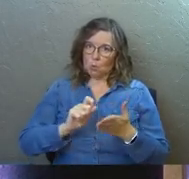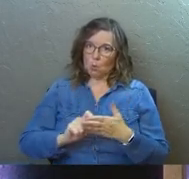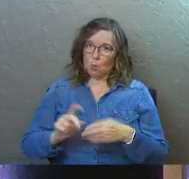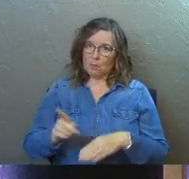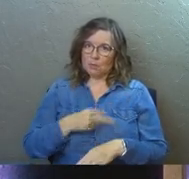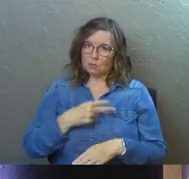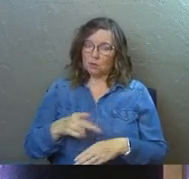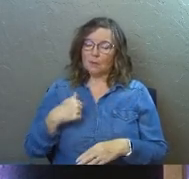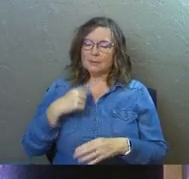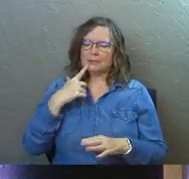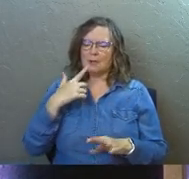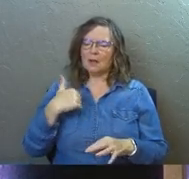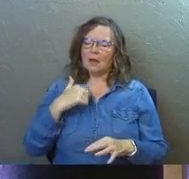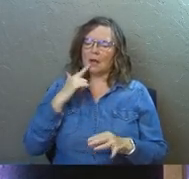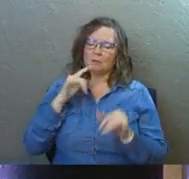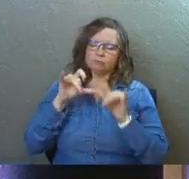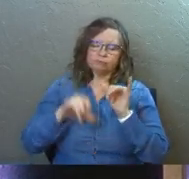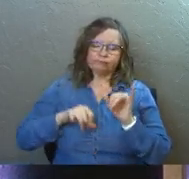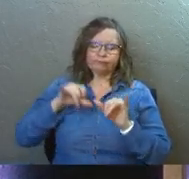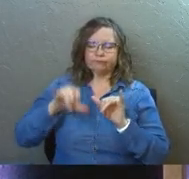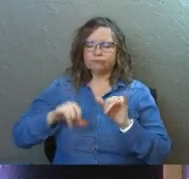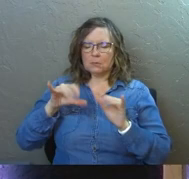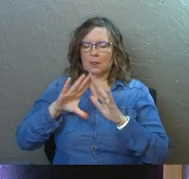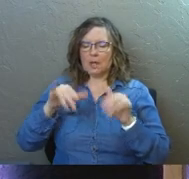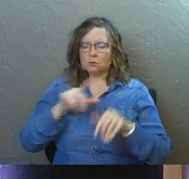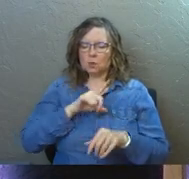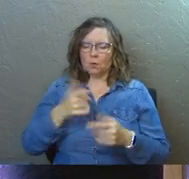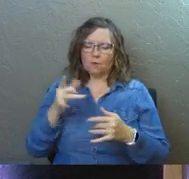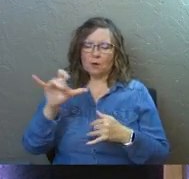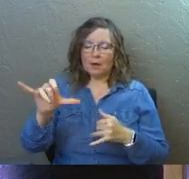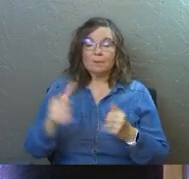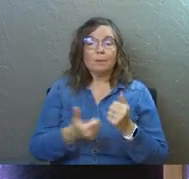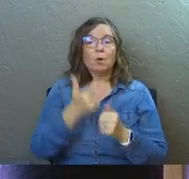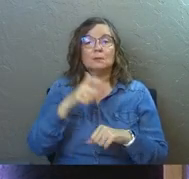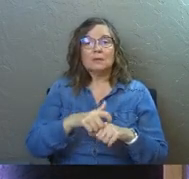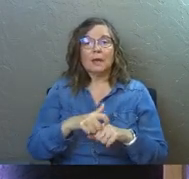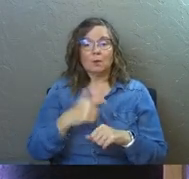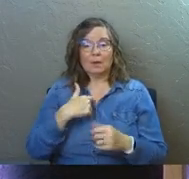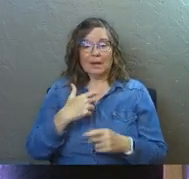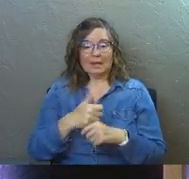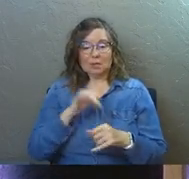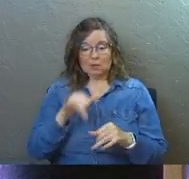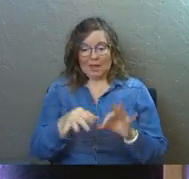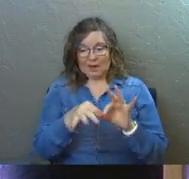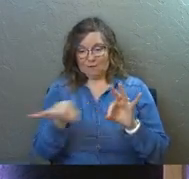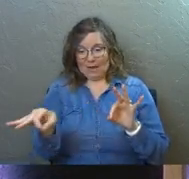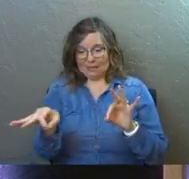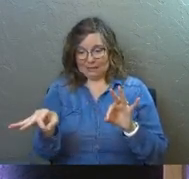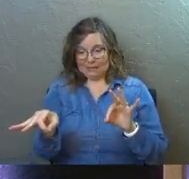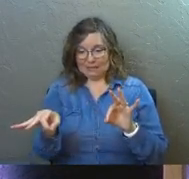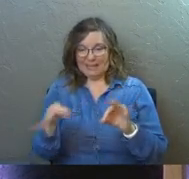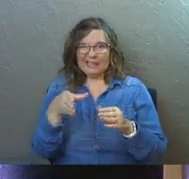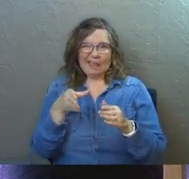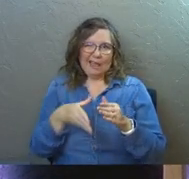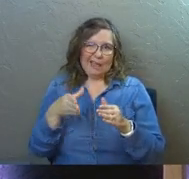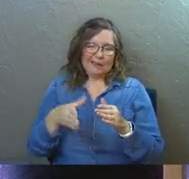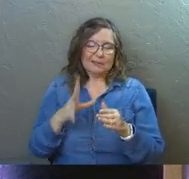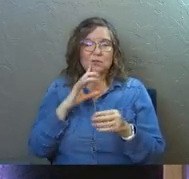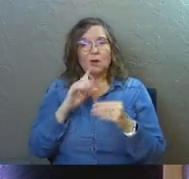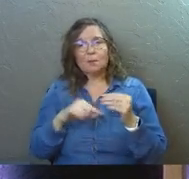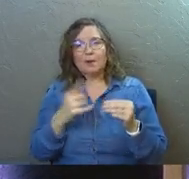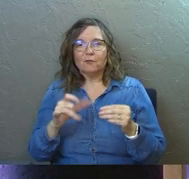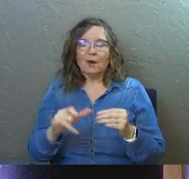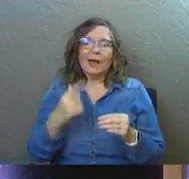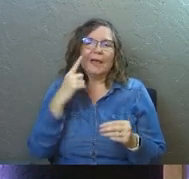psalm. David says, and I shall dwell in the house of the Lord forever. Now, most of the times in the past, whenever I get to that phrase, it's at the end and he talks